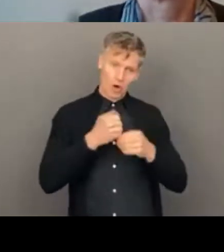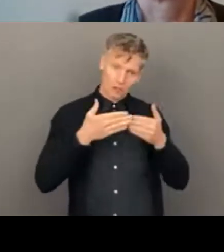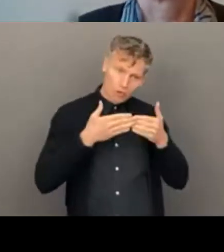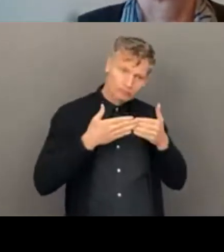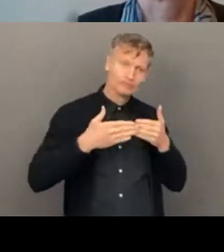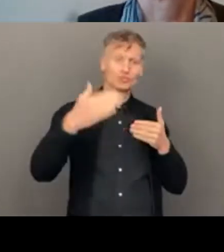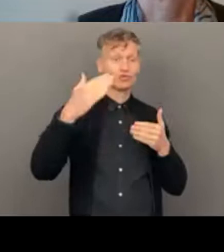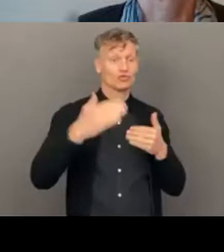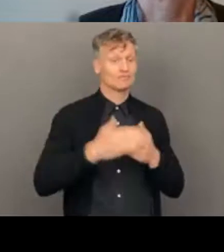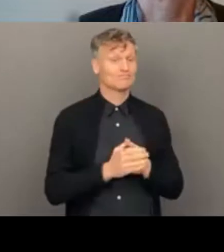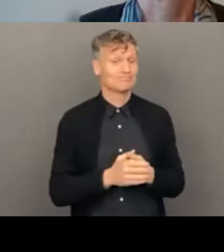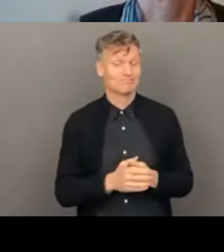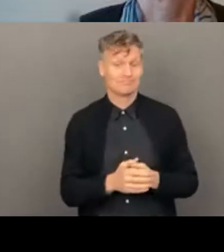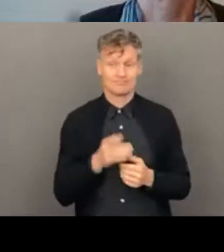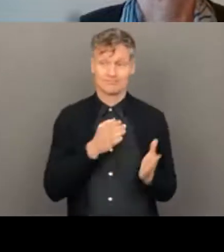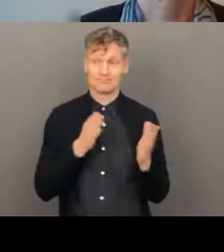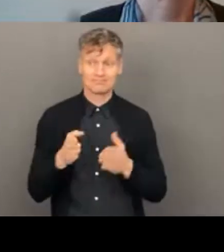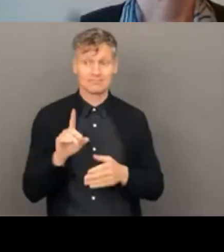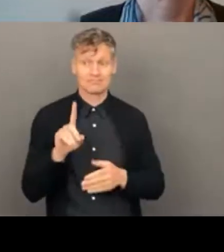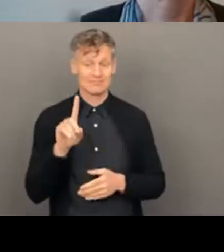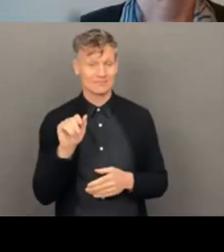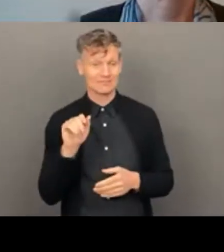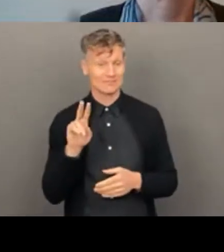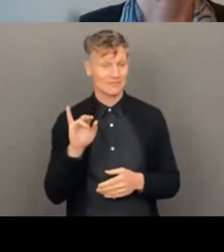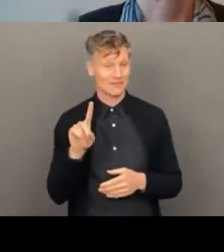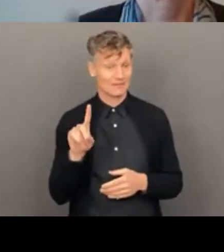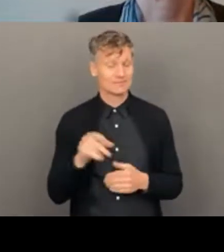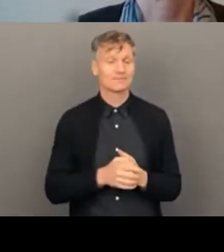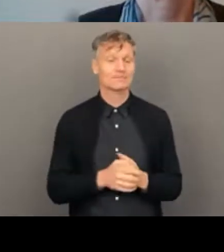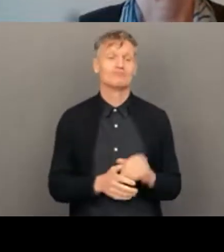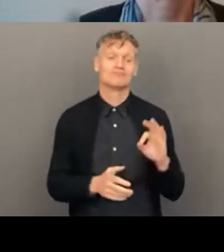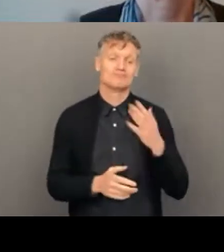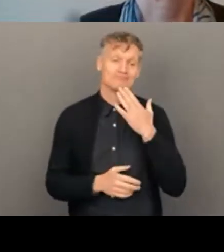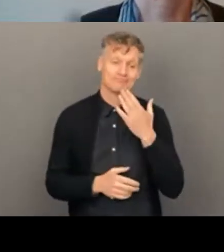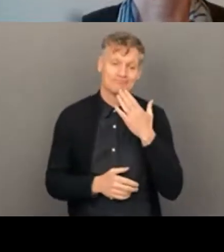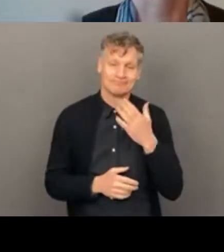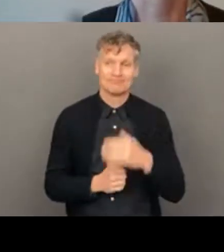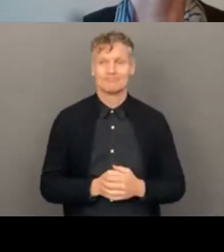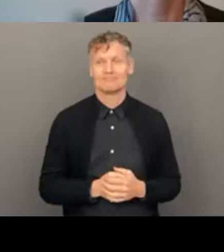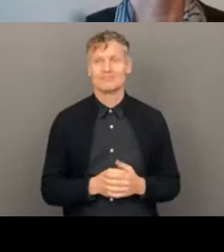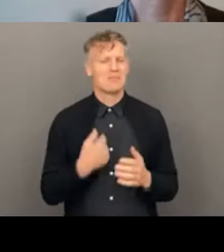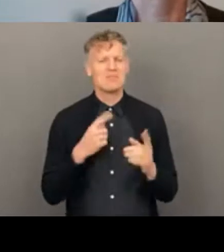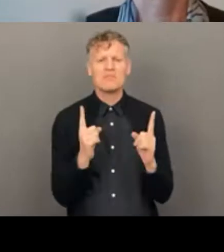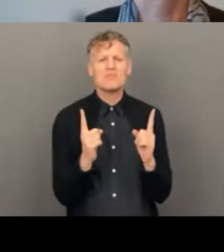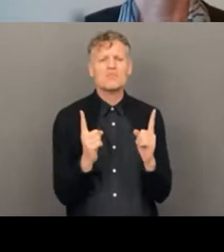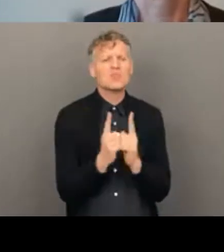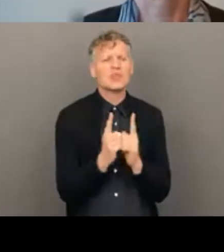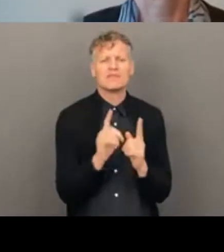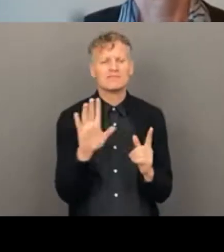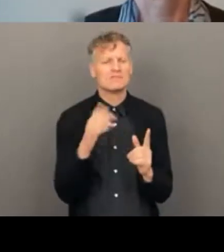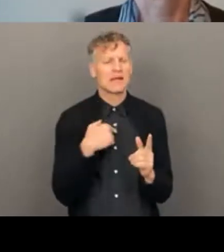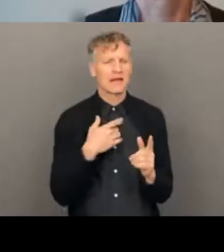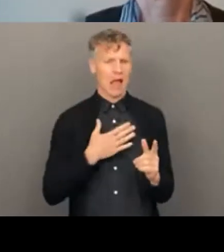project. David? Yeah, thanks, Shane. Very briefly, I think our commitment is very much building on